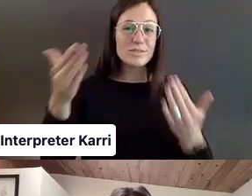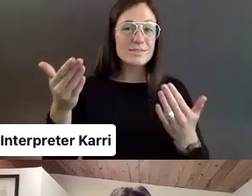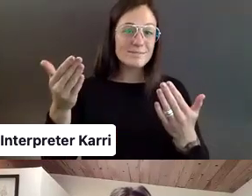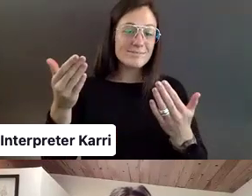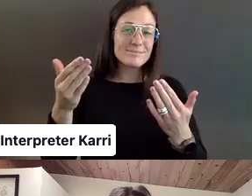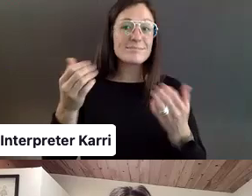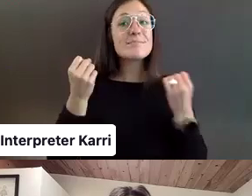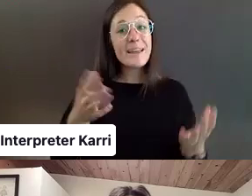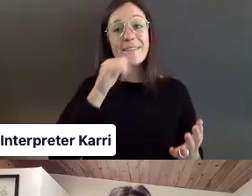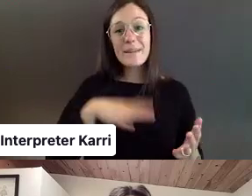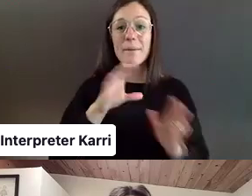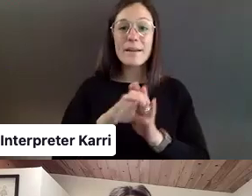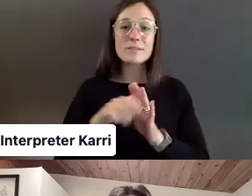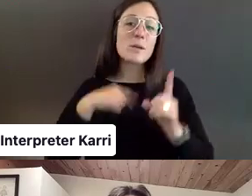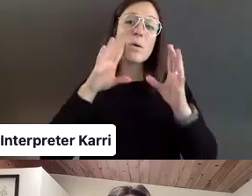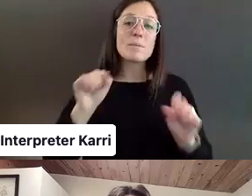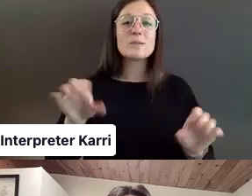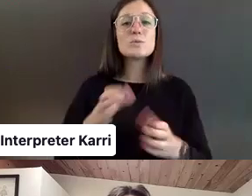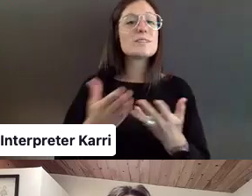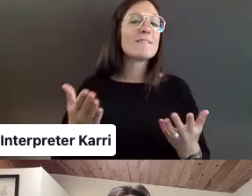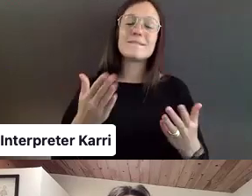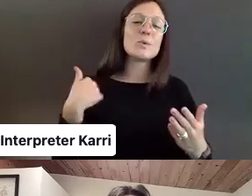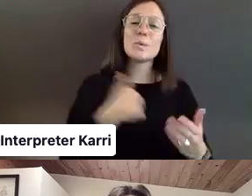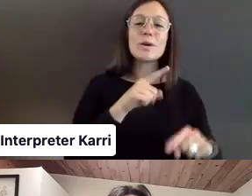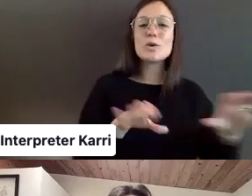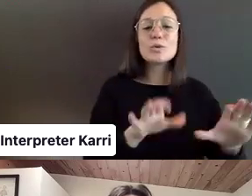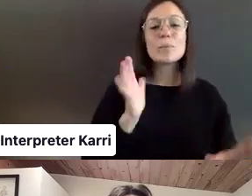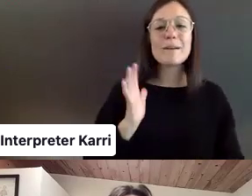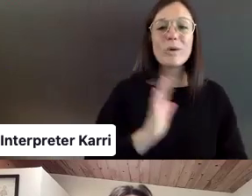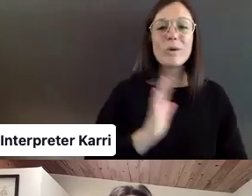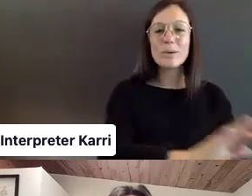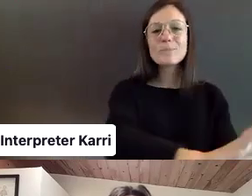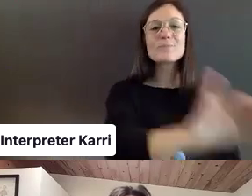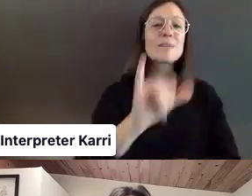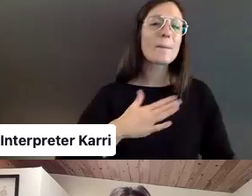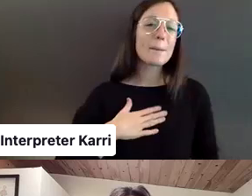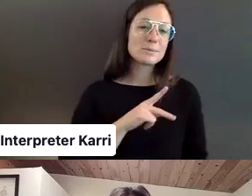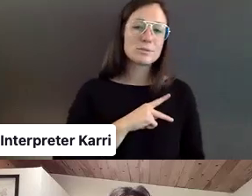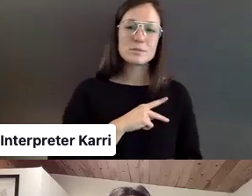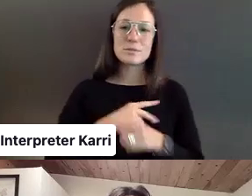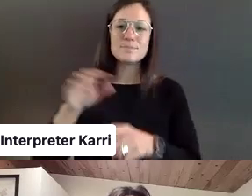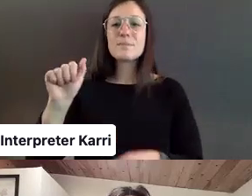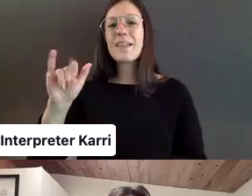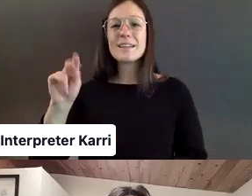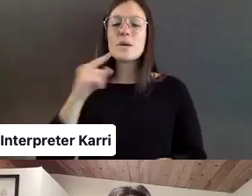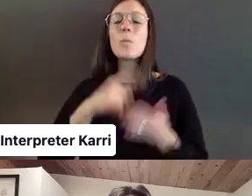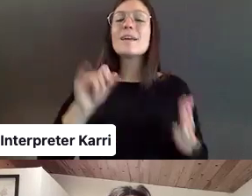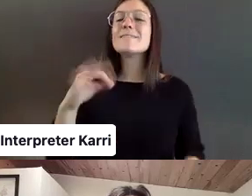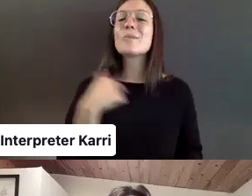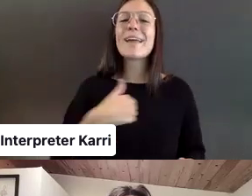female characters get to do stuff they didn't get to do, and that's my personal. What if there was like an alternate,